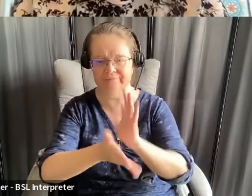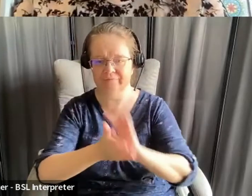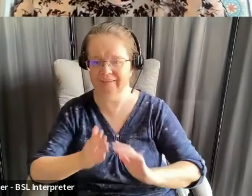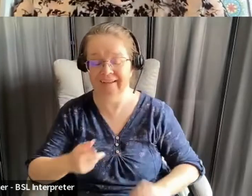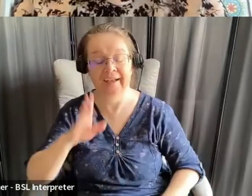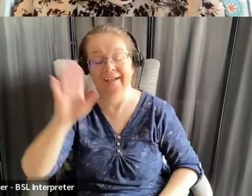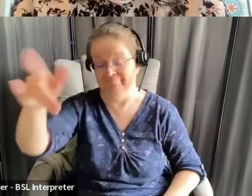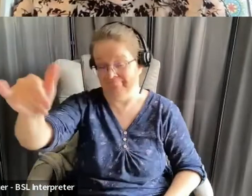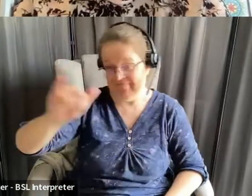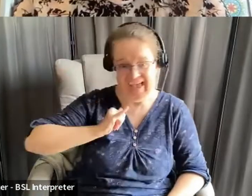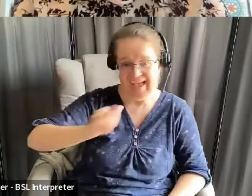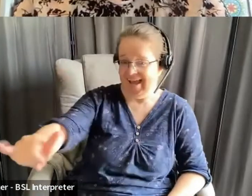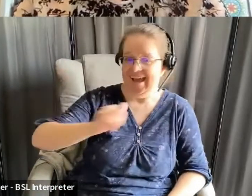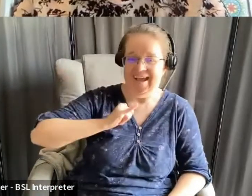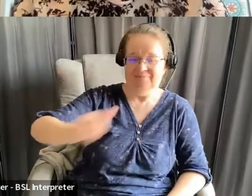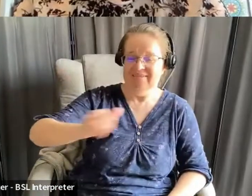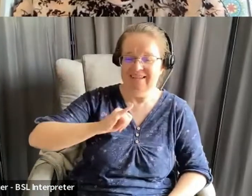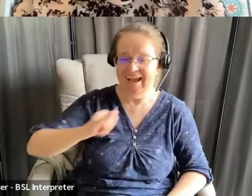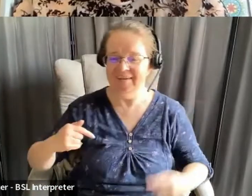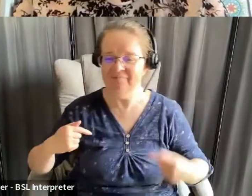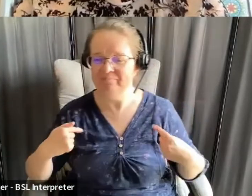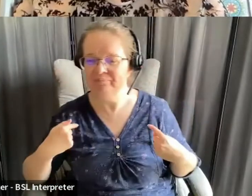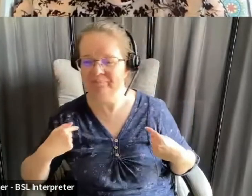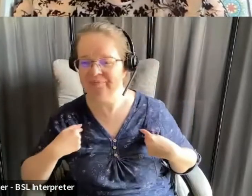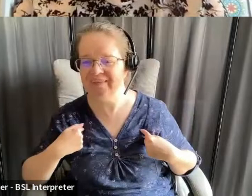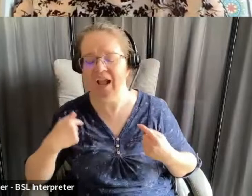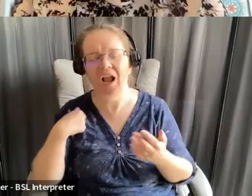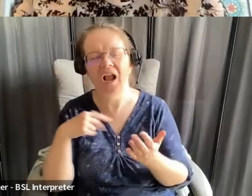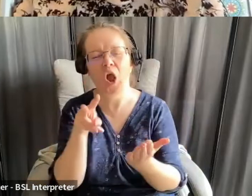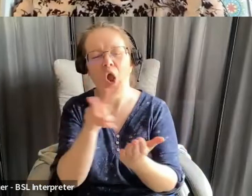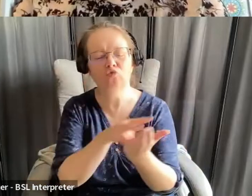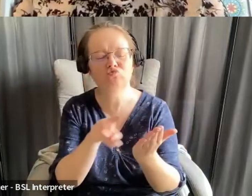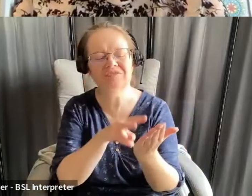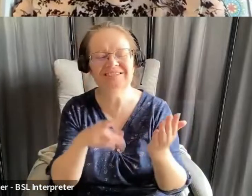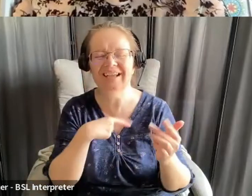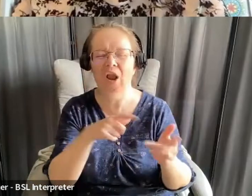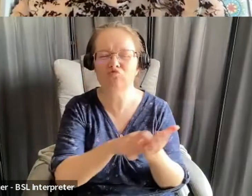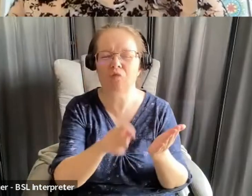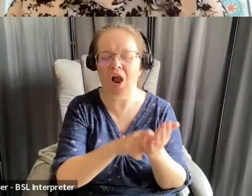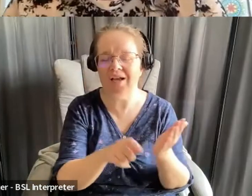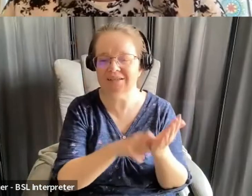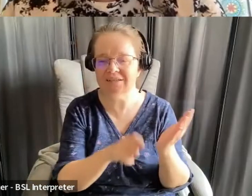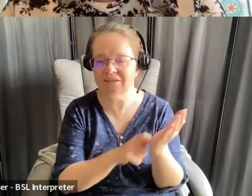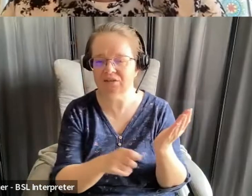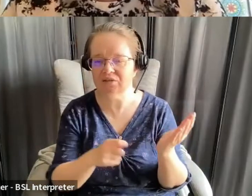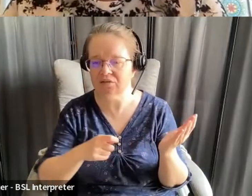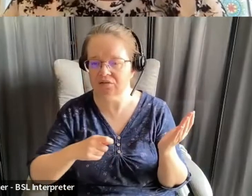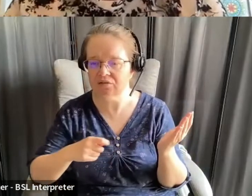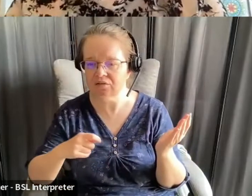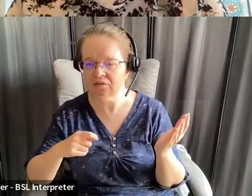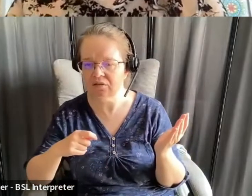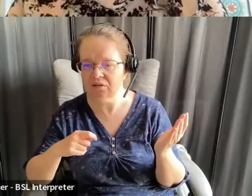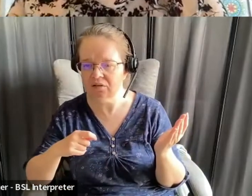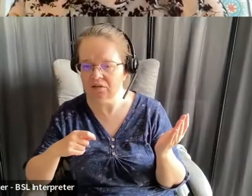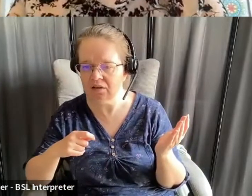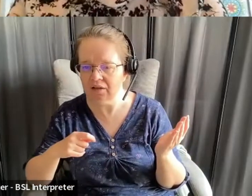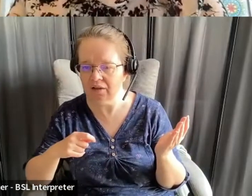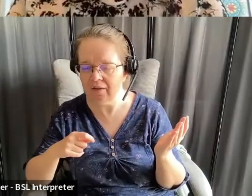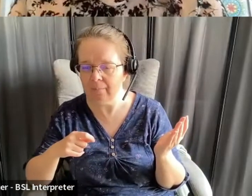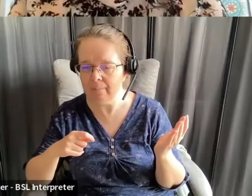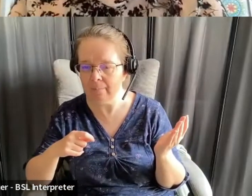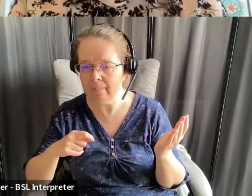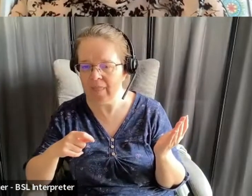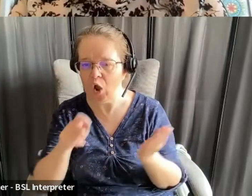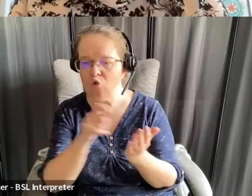you on that one, John. As I struggle with reading, I also tend to write less. I tend to, you've got write less and write